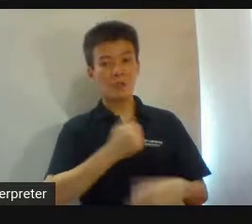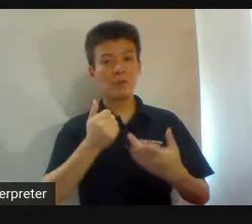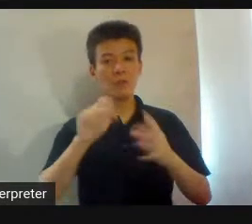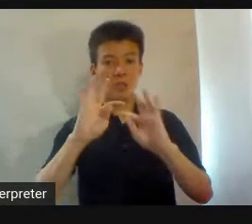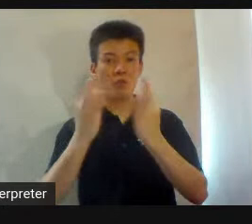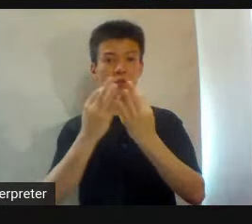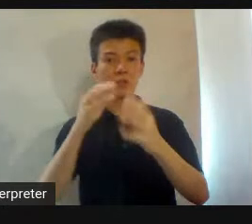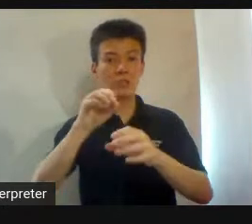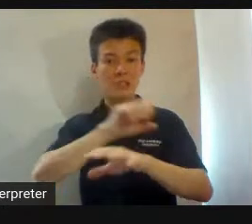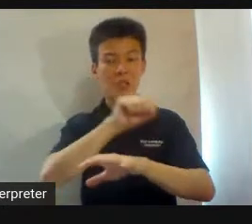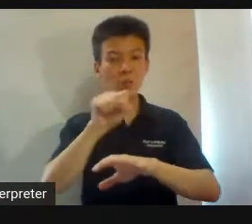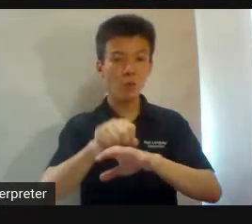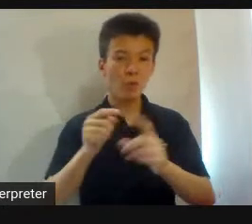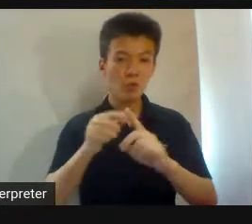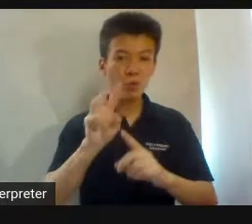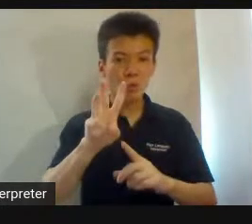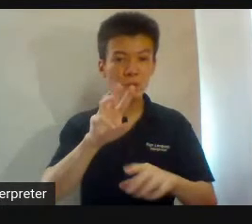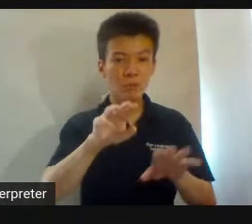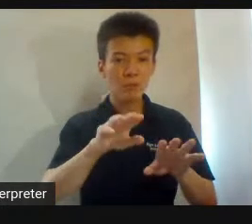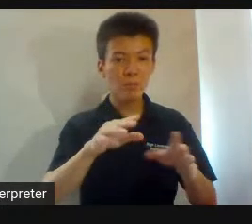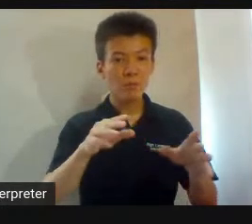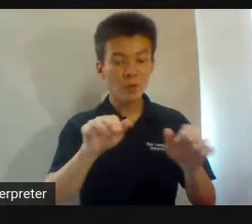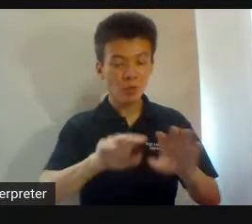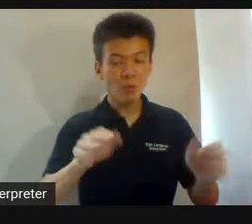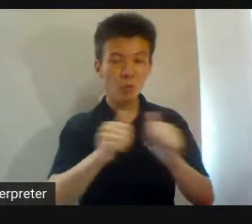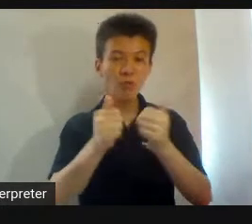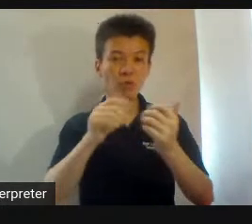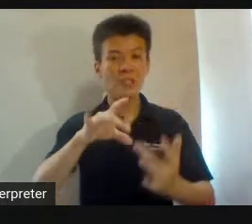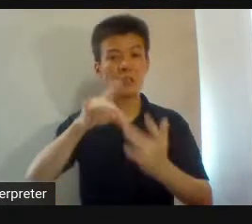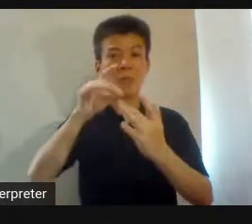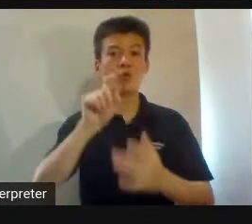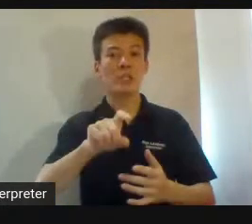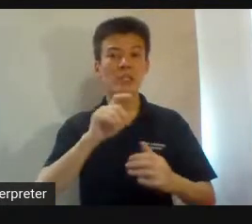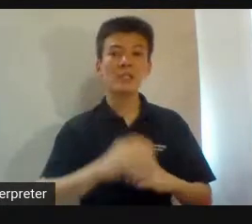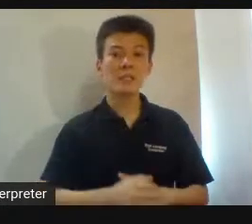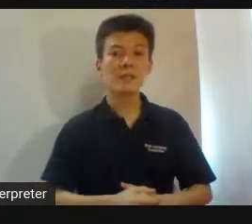in Singapore towards kids who have special needs.